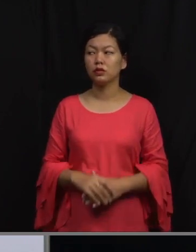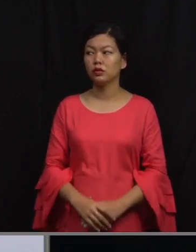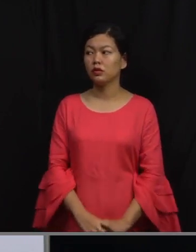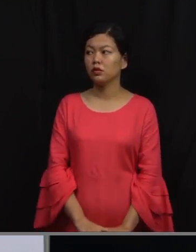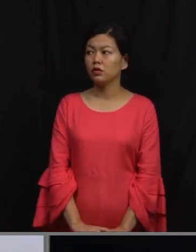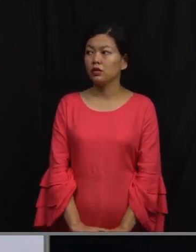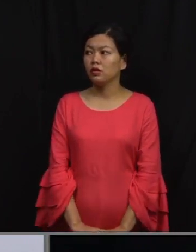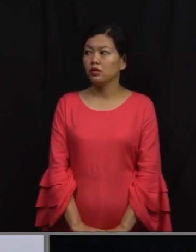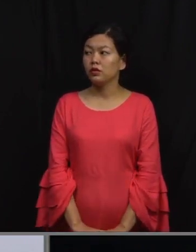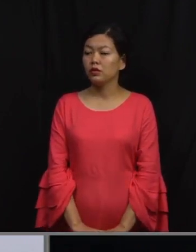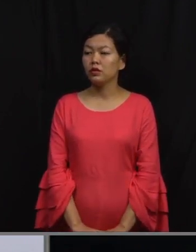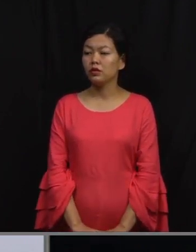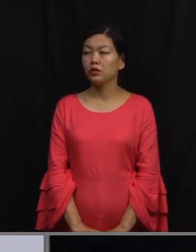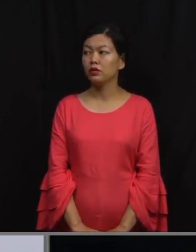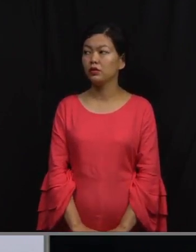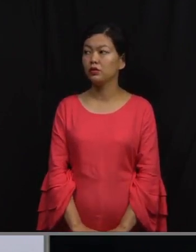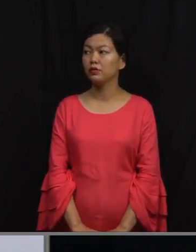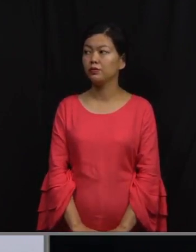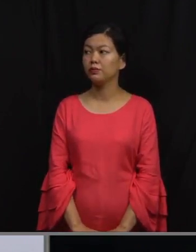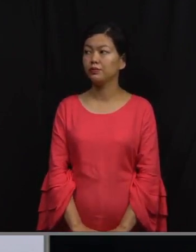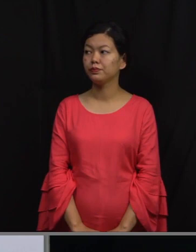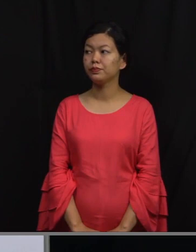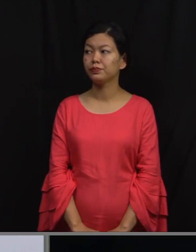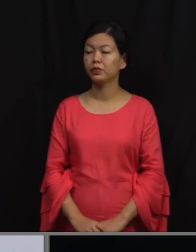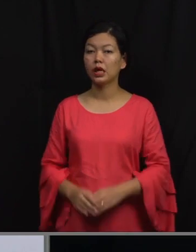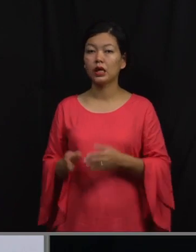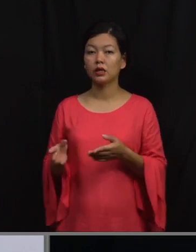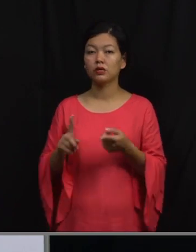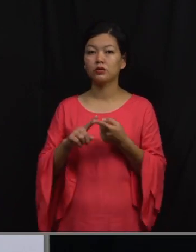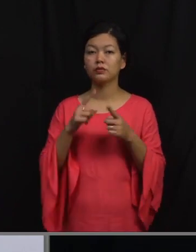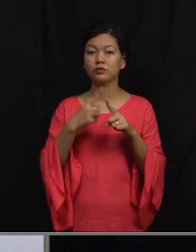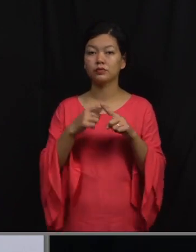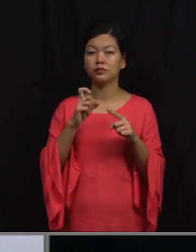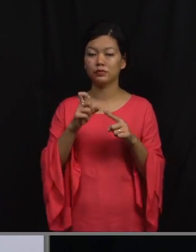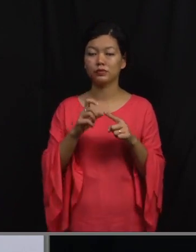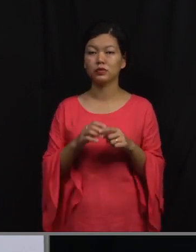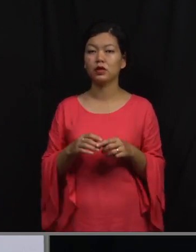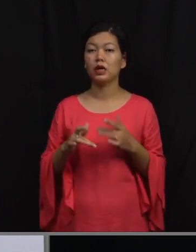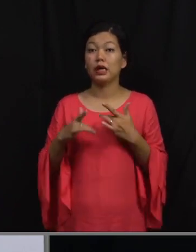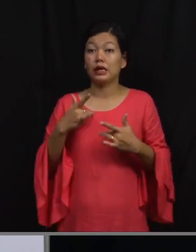Okay, so excitement of physics.